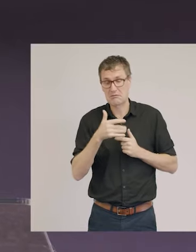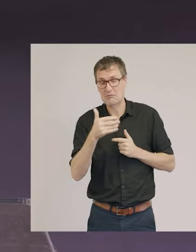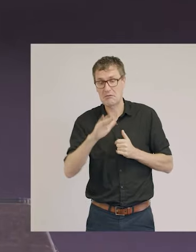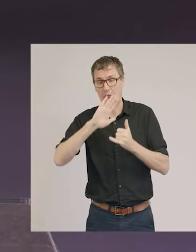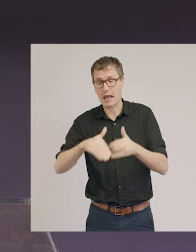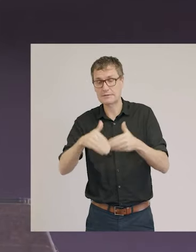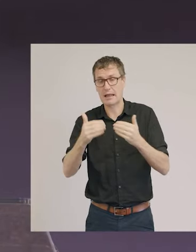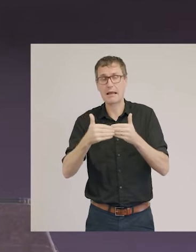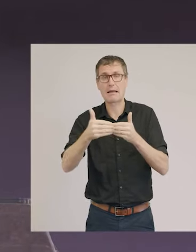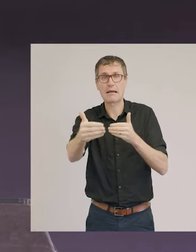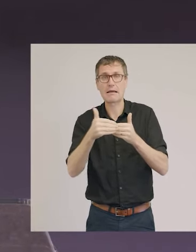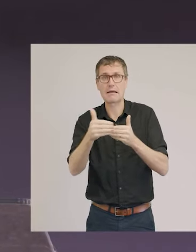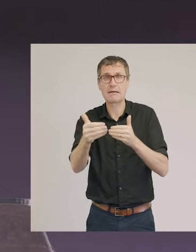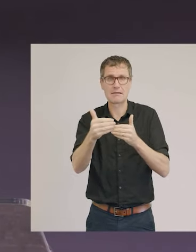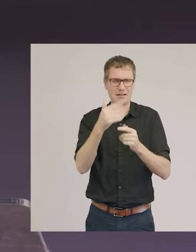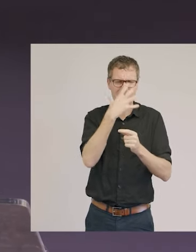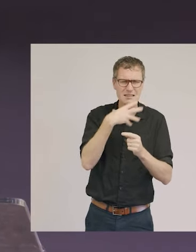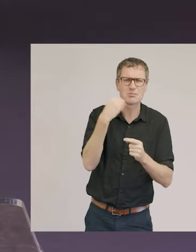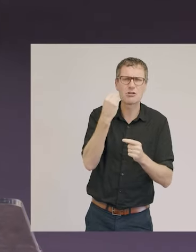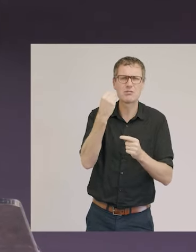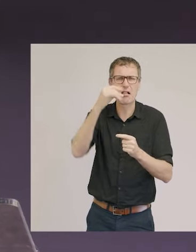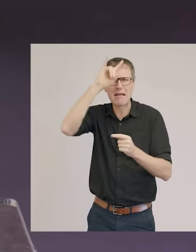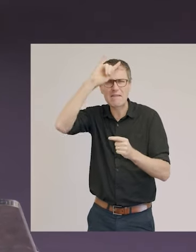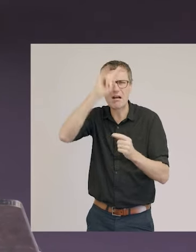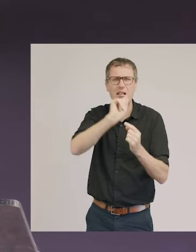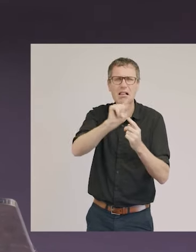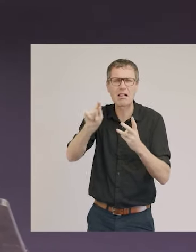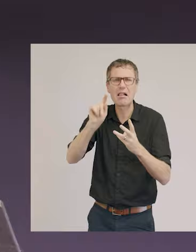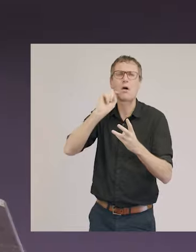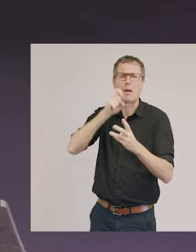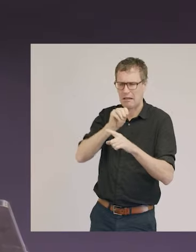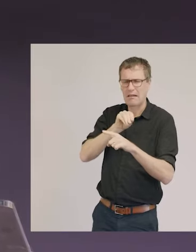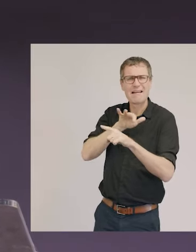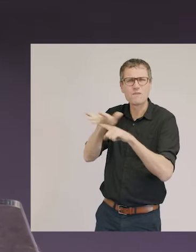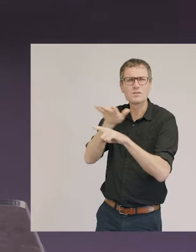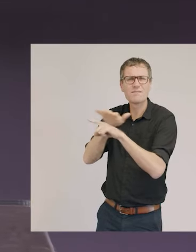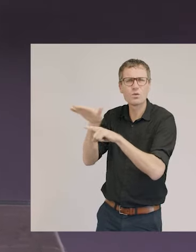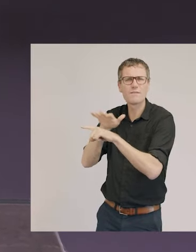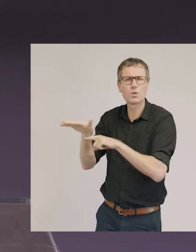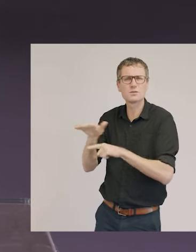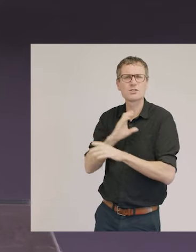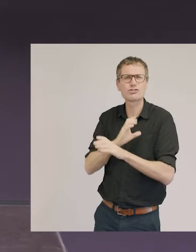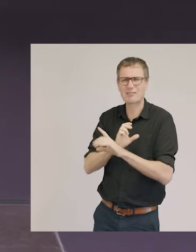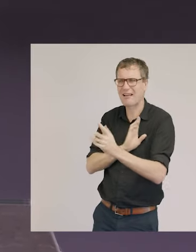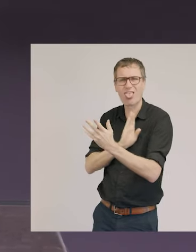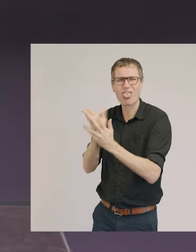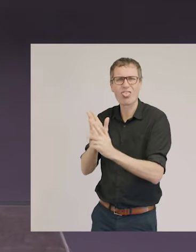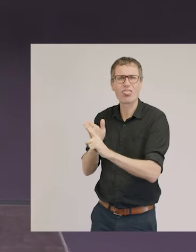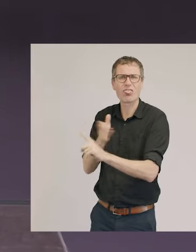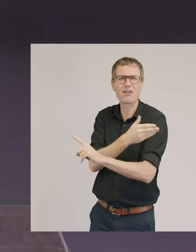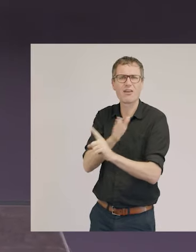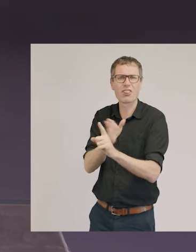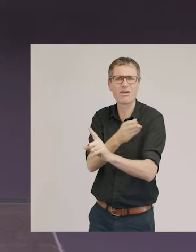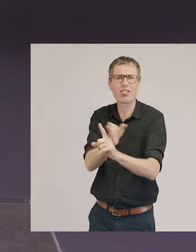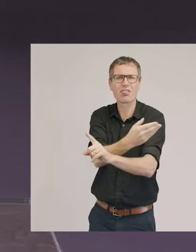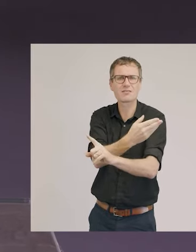are under the control of Satan, they will influence a lot of Christians, they'll bump them off the path, and they'll try to,